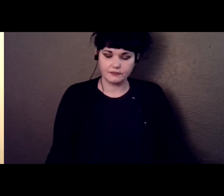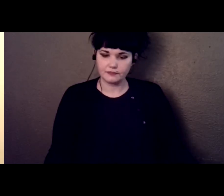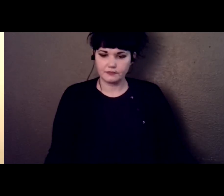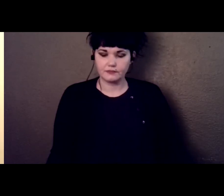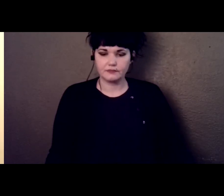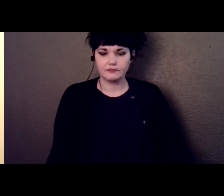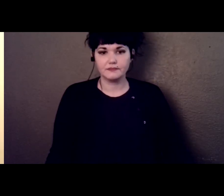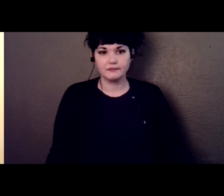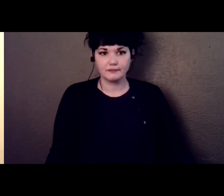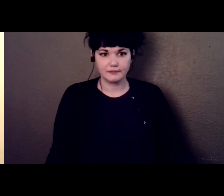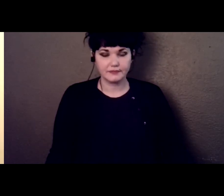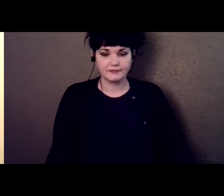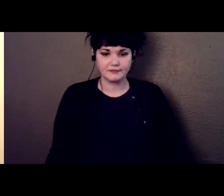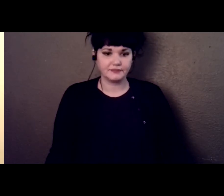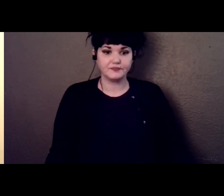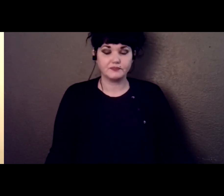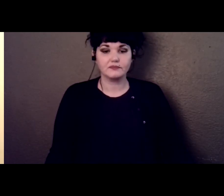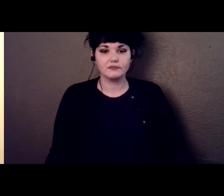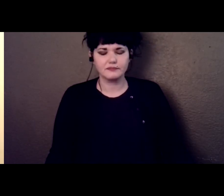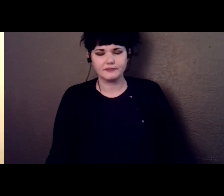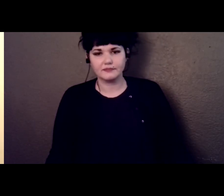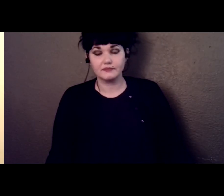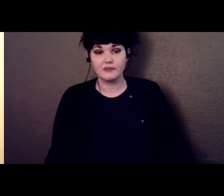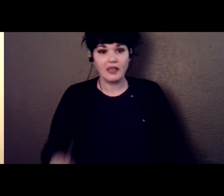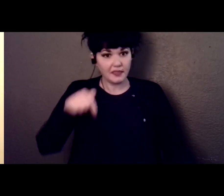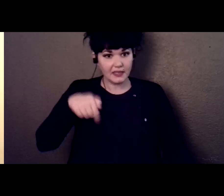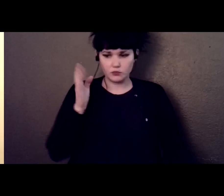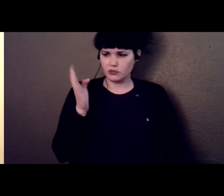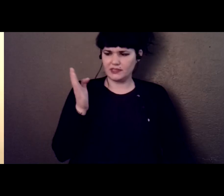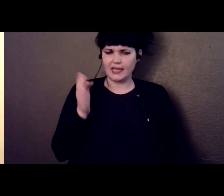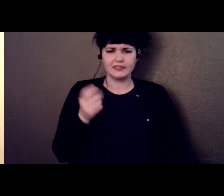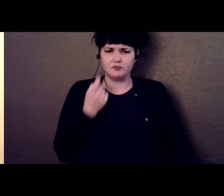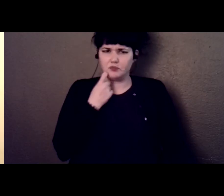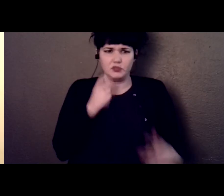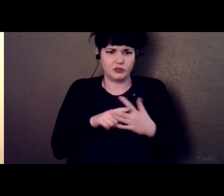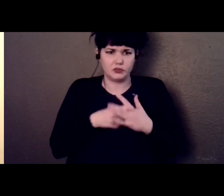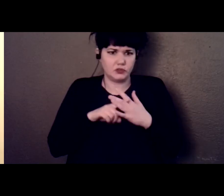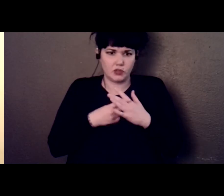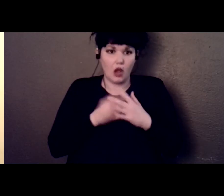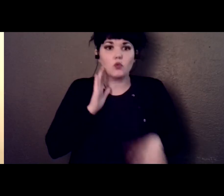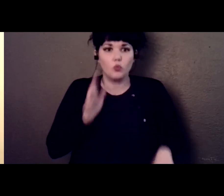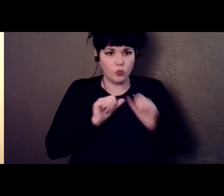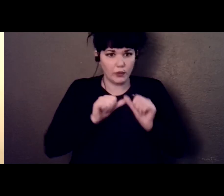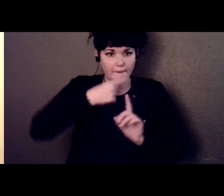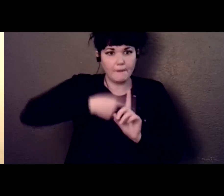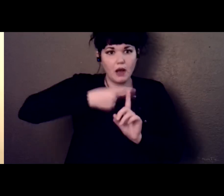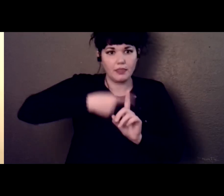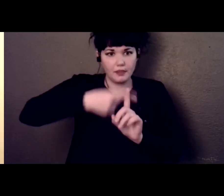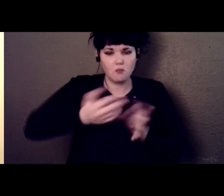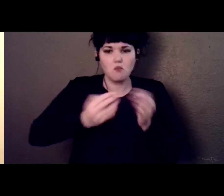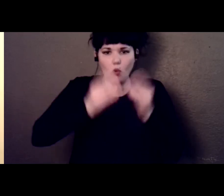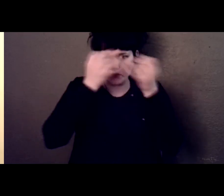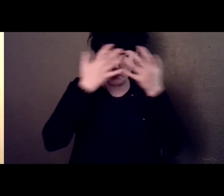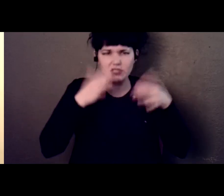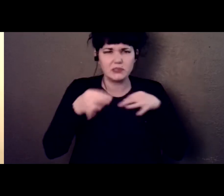just the beginning of sessions that we'll be holding at least on a monthly basis, that will go in depth and